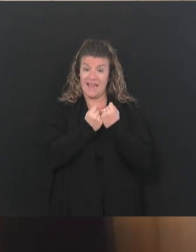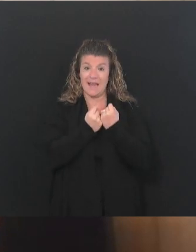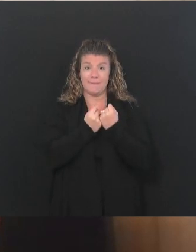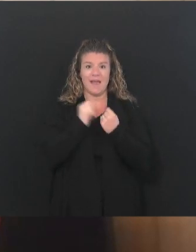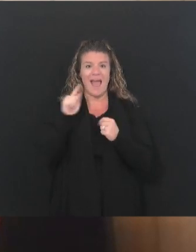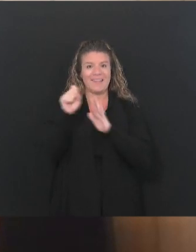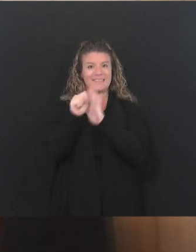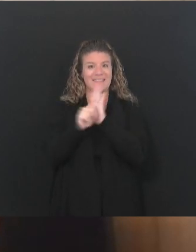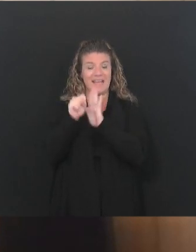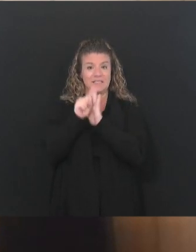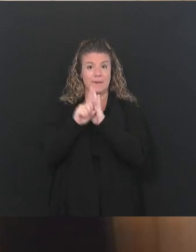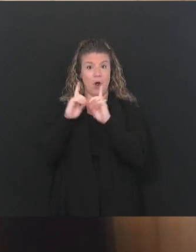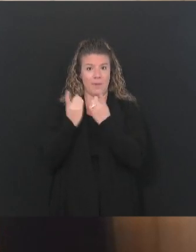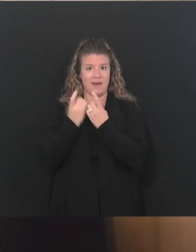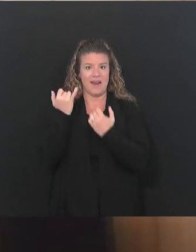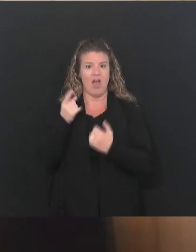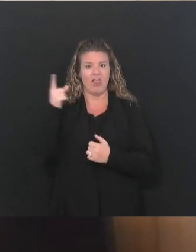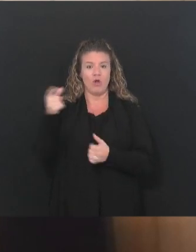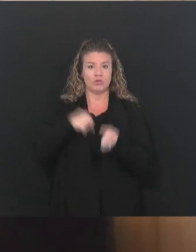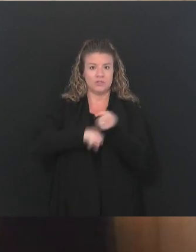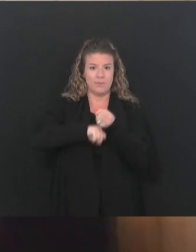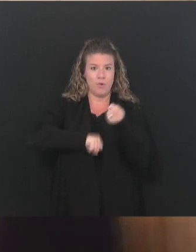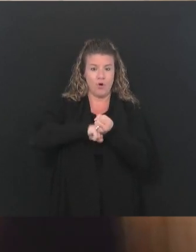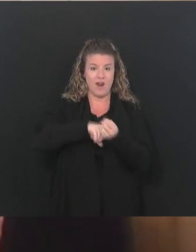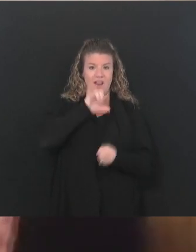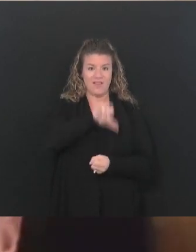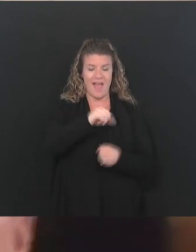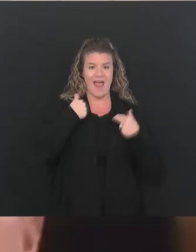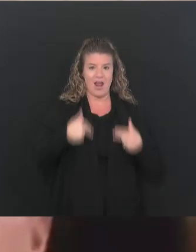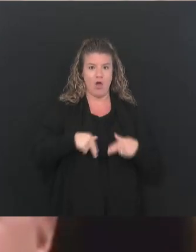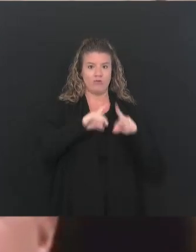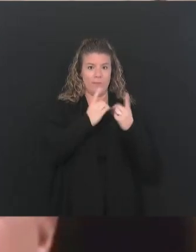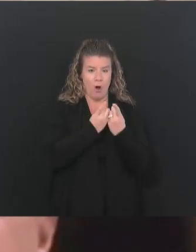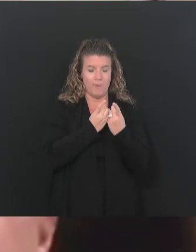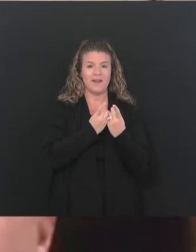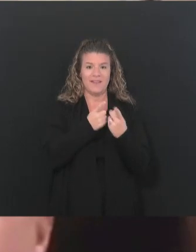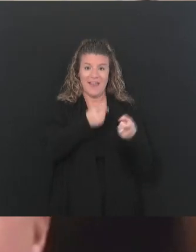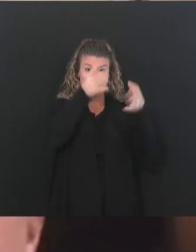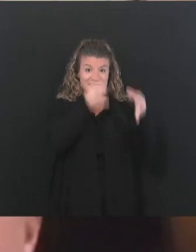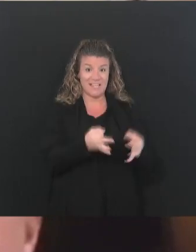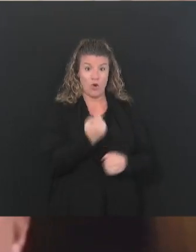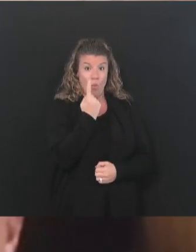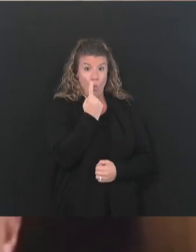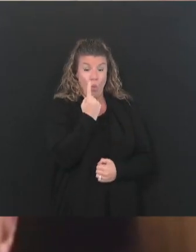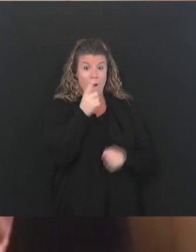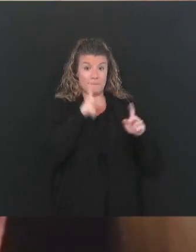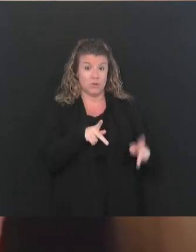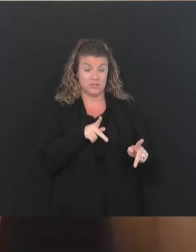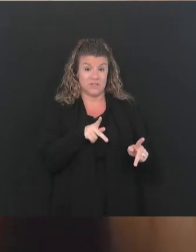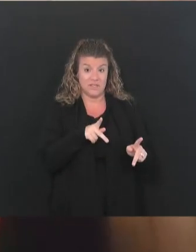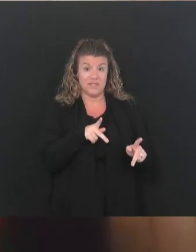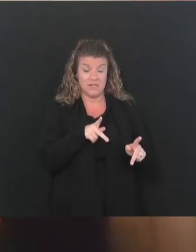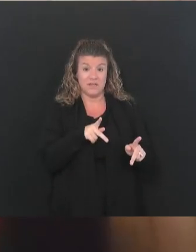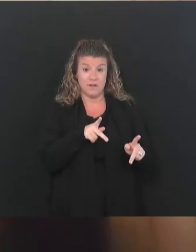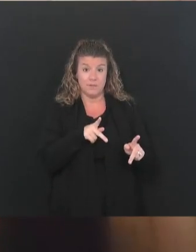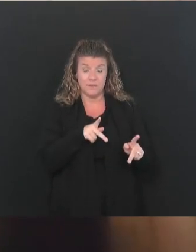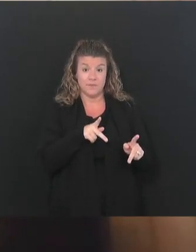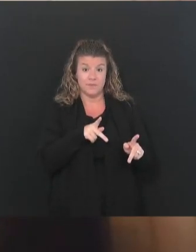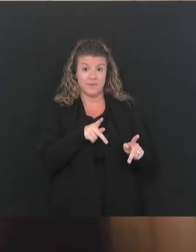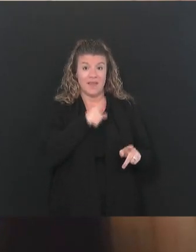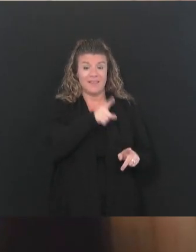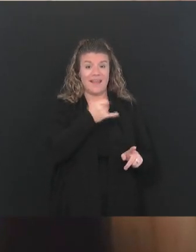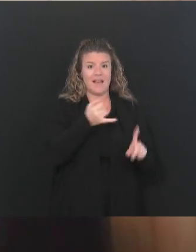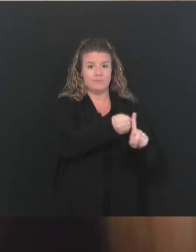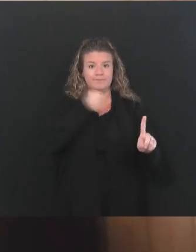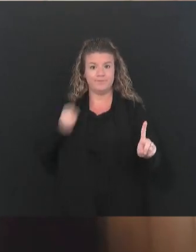state supporting the Kanawha Charleston Health Department. It was determined that one individual would need to